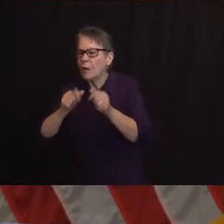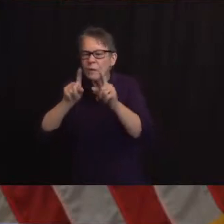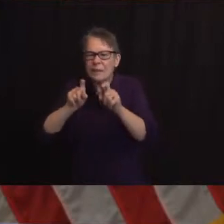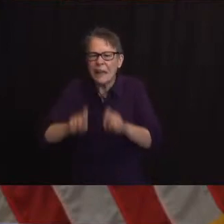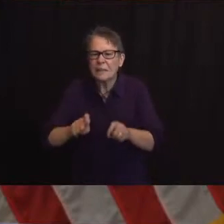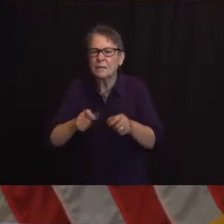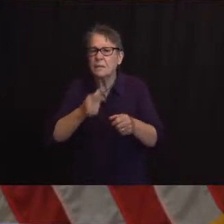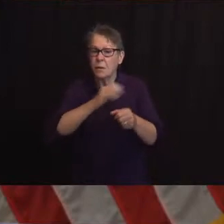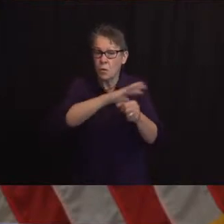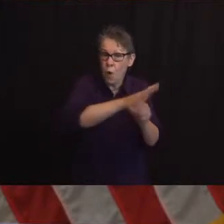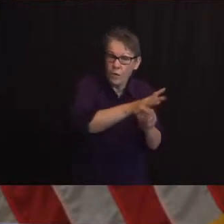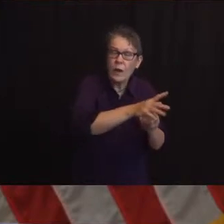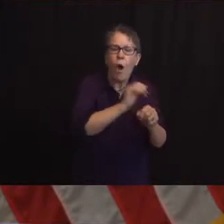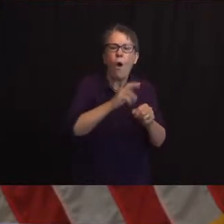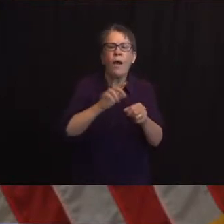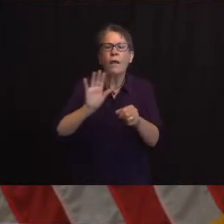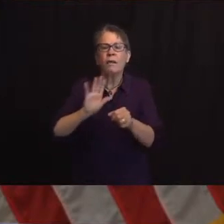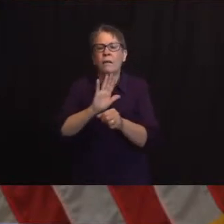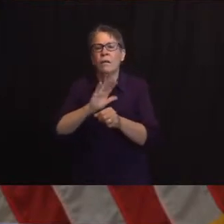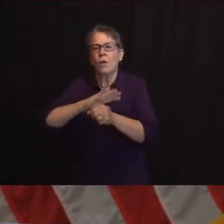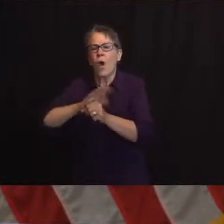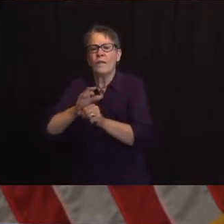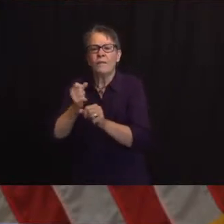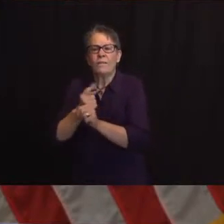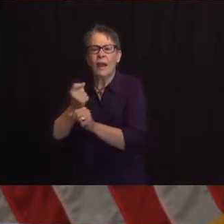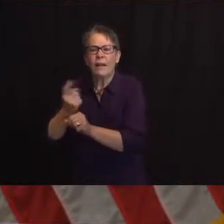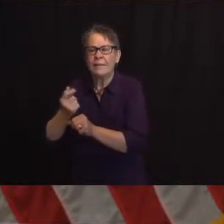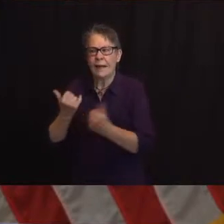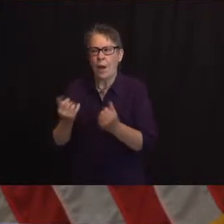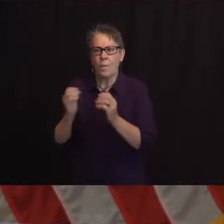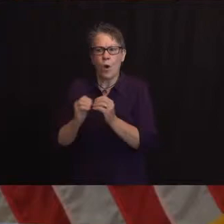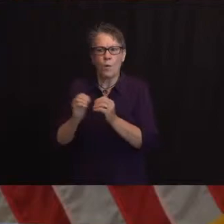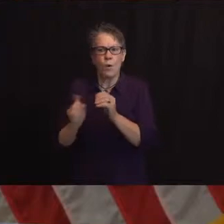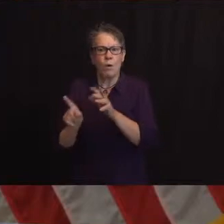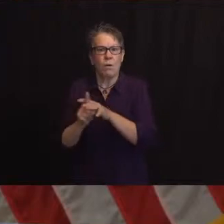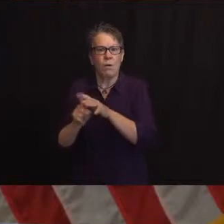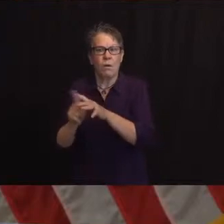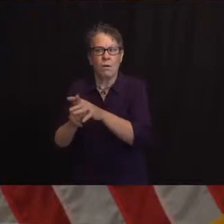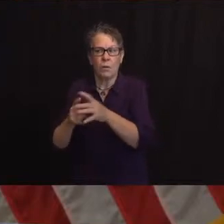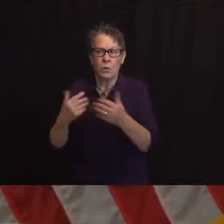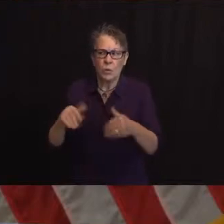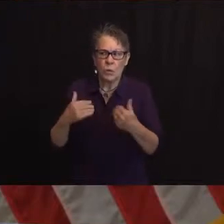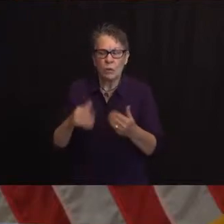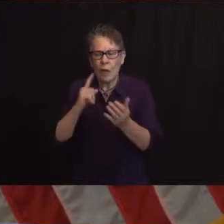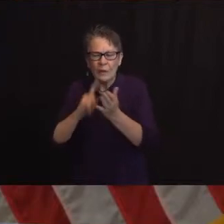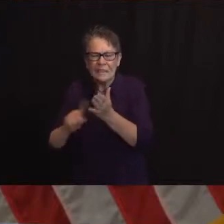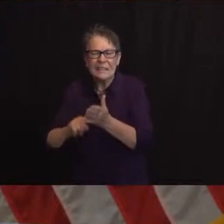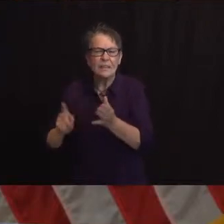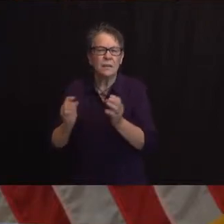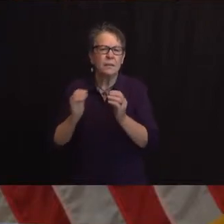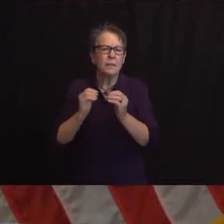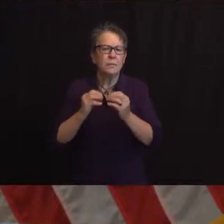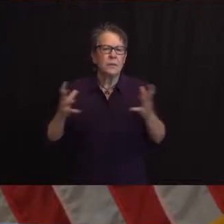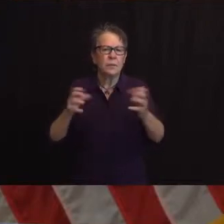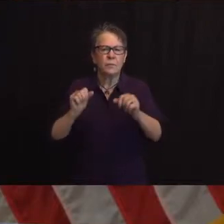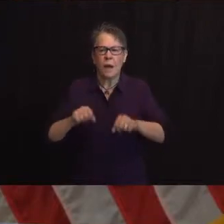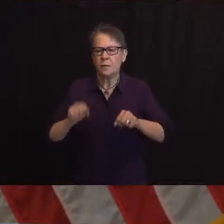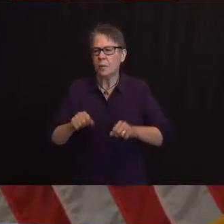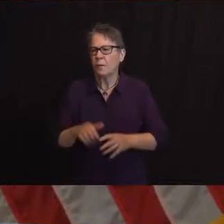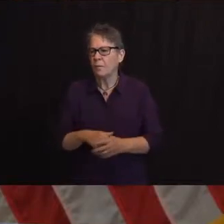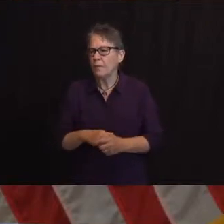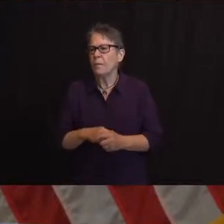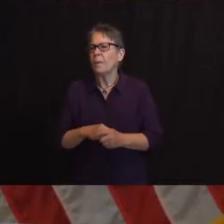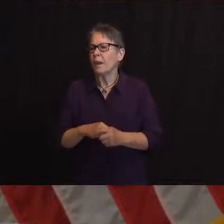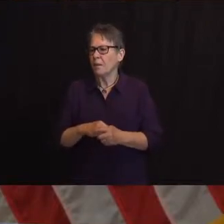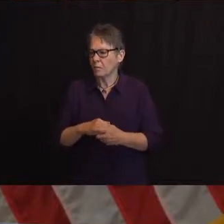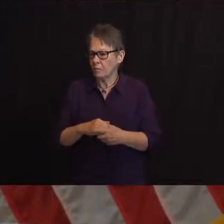the emergence of these new variants as best as possible, and this gives us a good sense of what proportionately we're